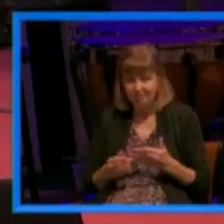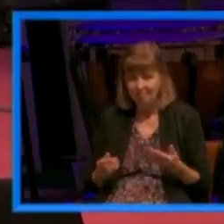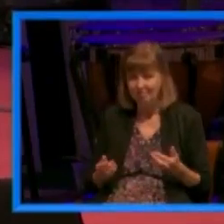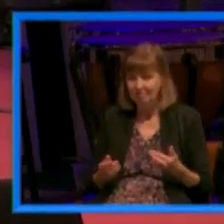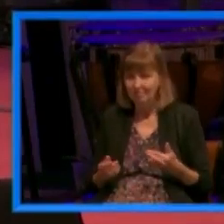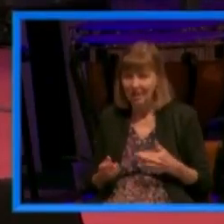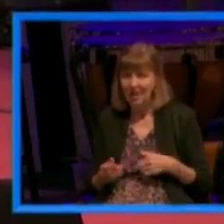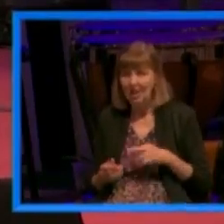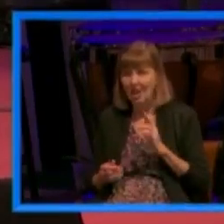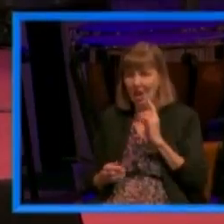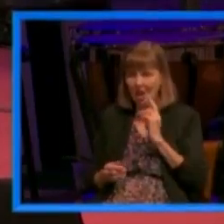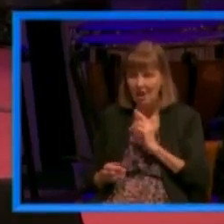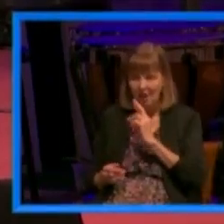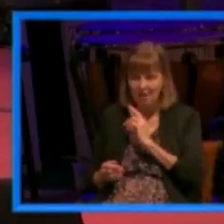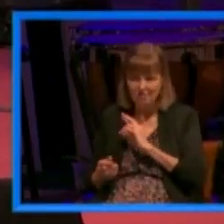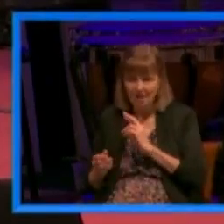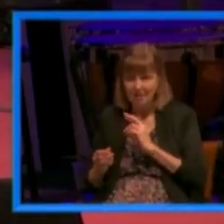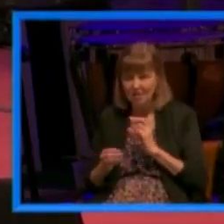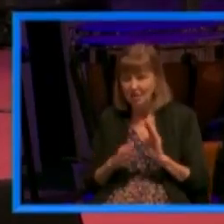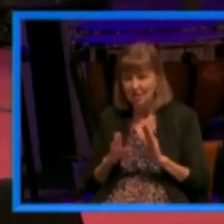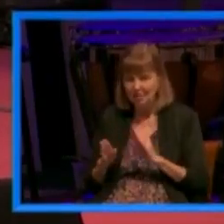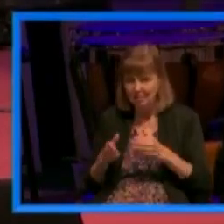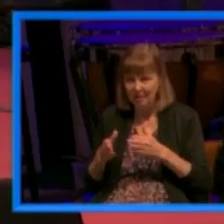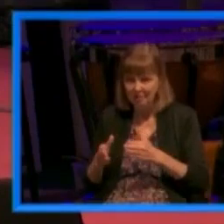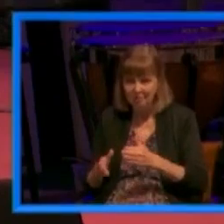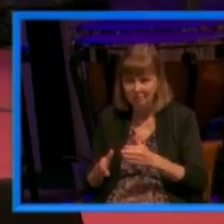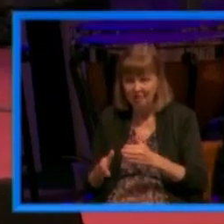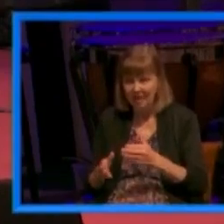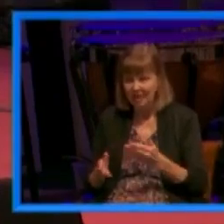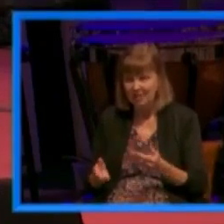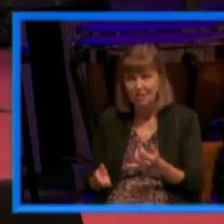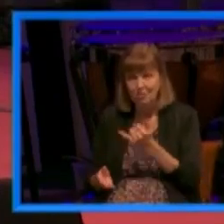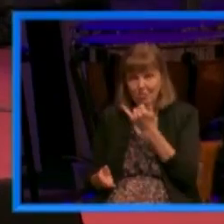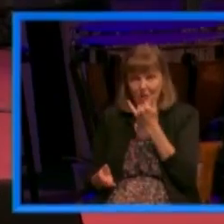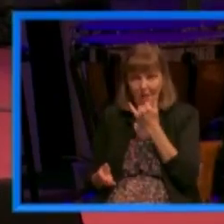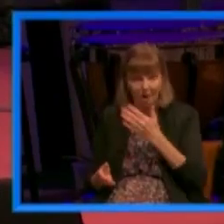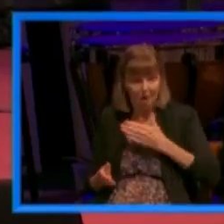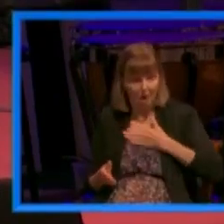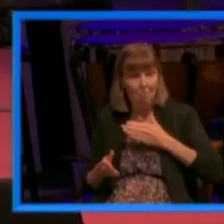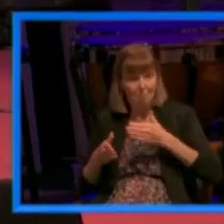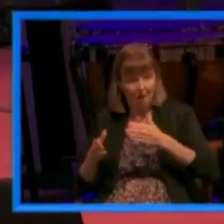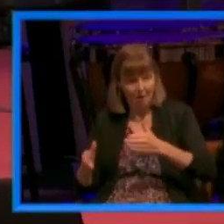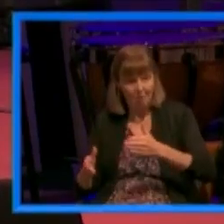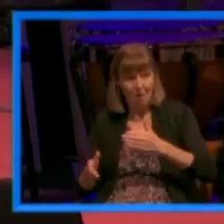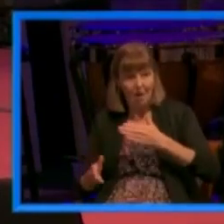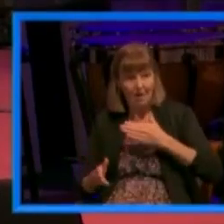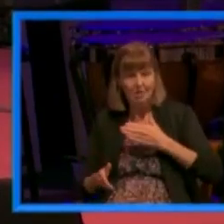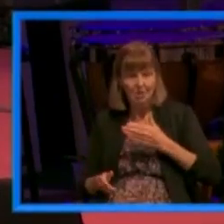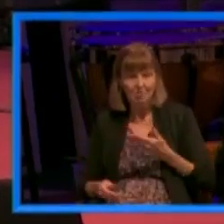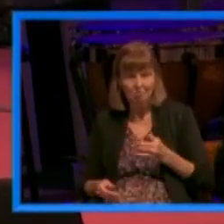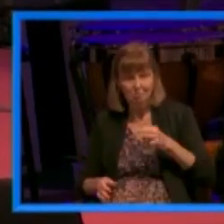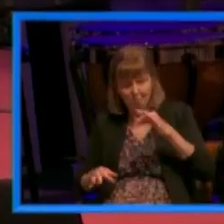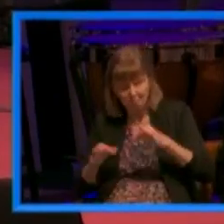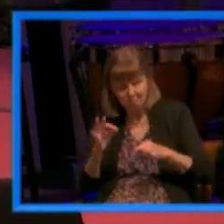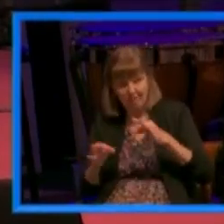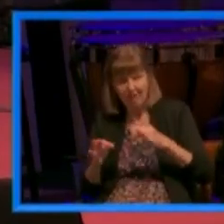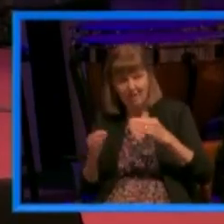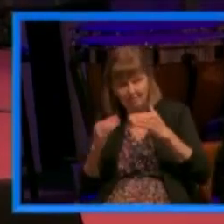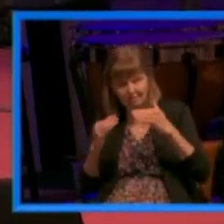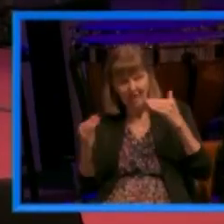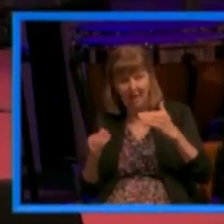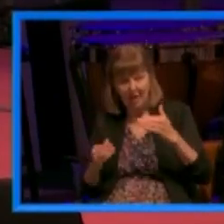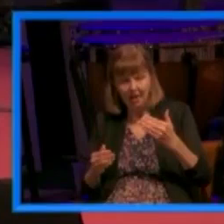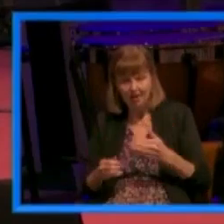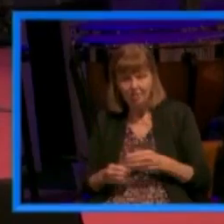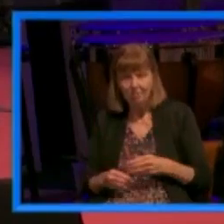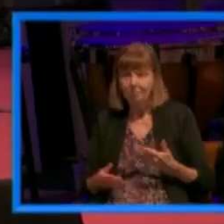know and behave in a way that's poorly. Why? Because I need to get my way. I need to get my justice. I need to get right. I'm not trusting the Lord. He'll take care of things. The